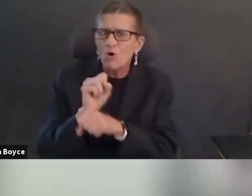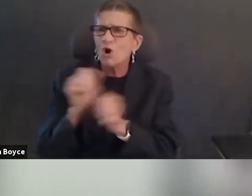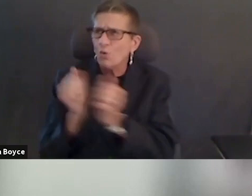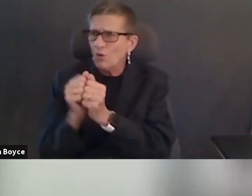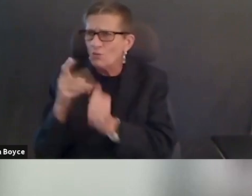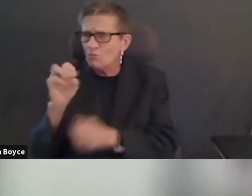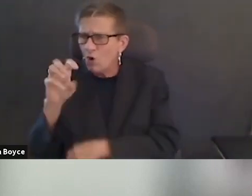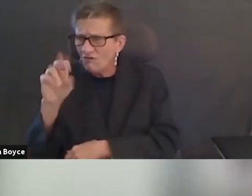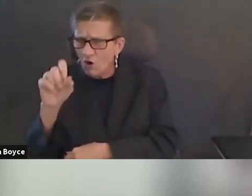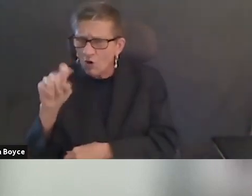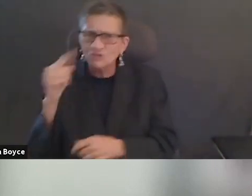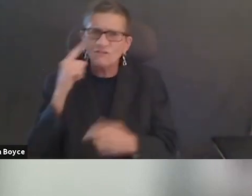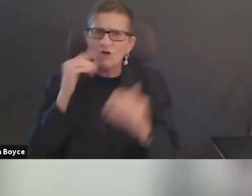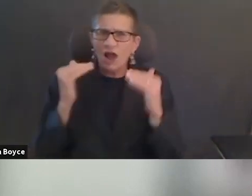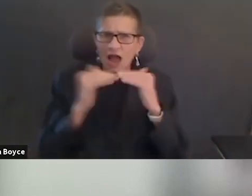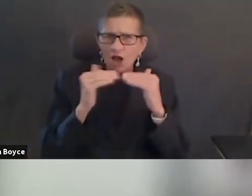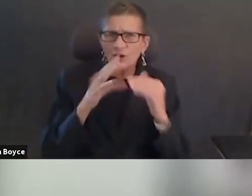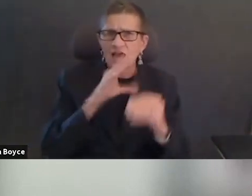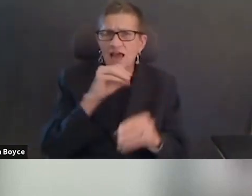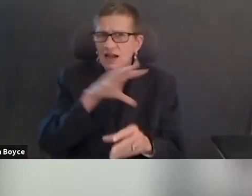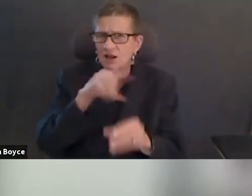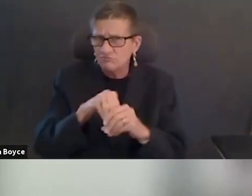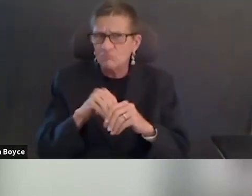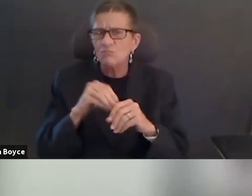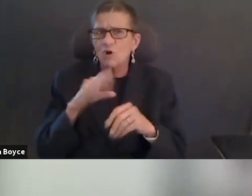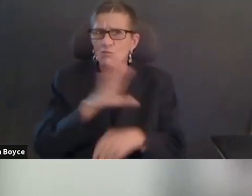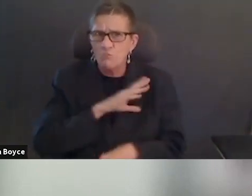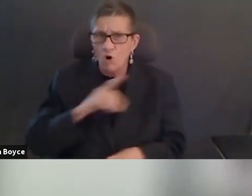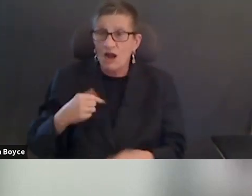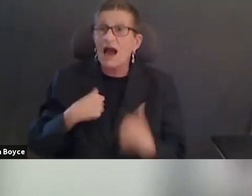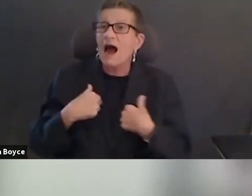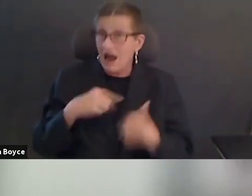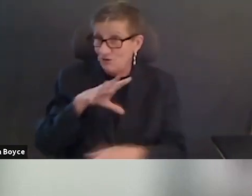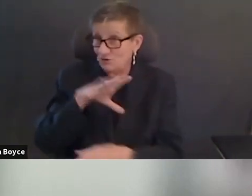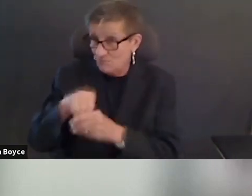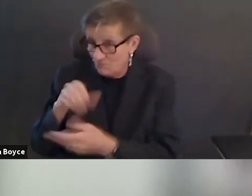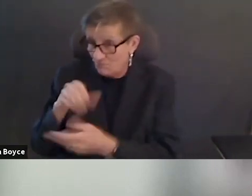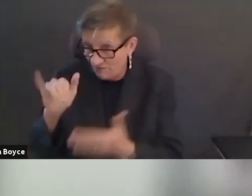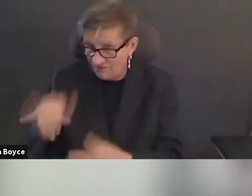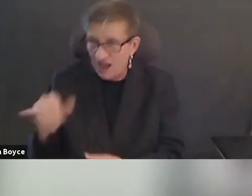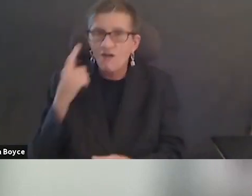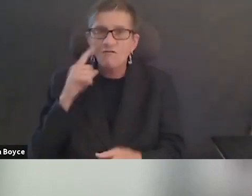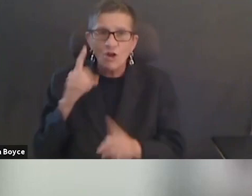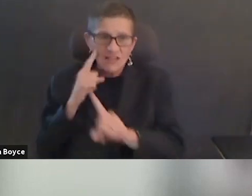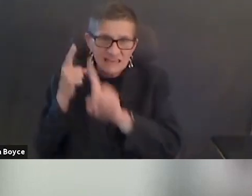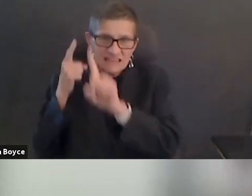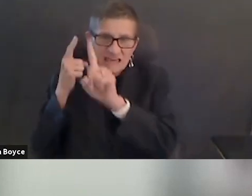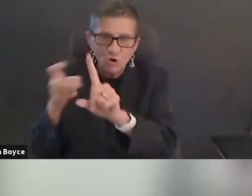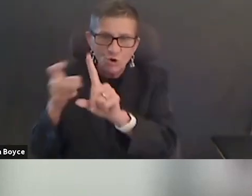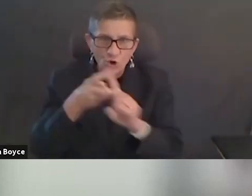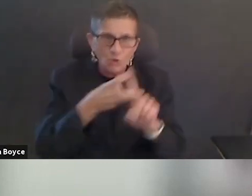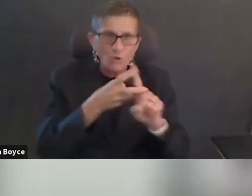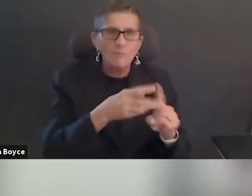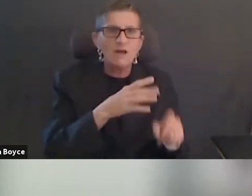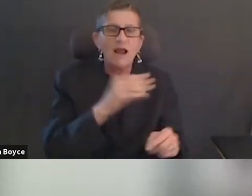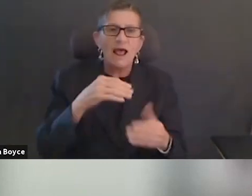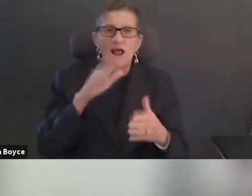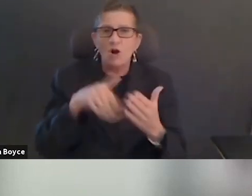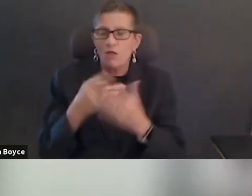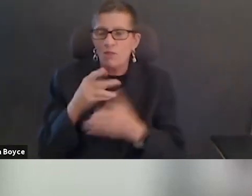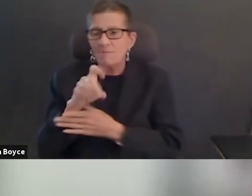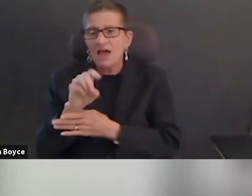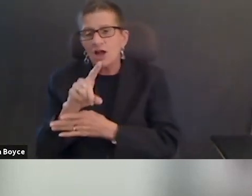Diversity, Equity, and Accessibility Board, which I participated in as a member of the Intentional Recruitment and Inclusive Pedagogy